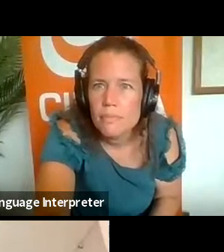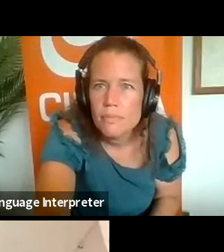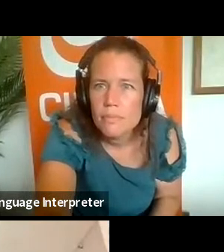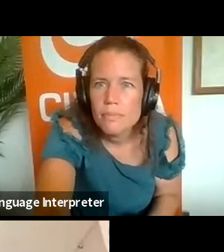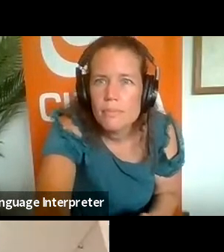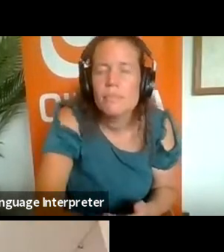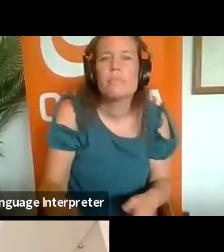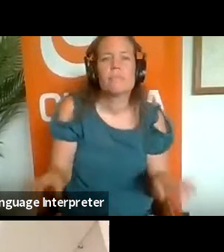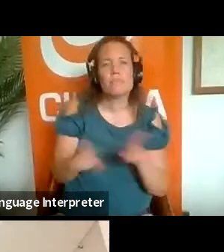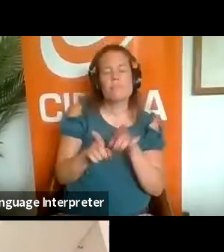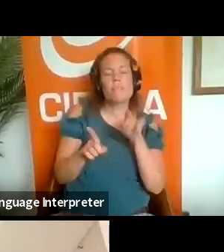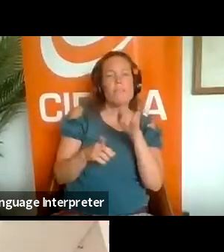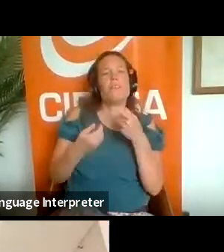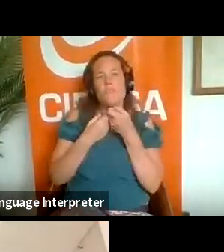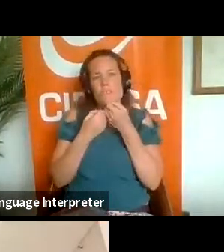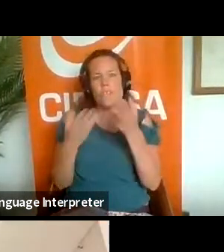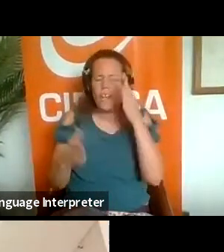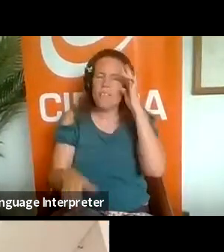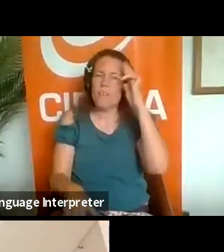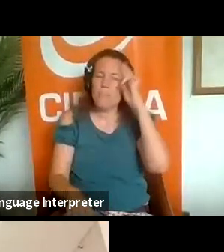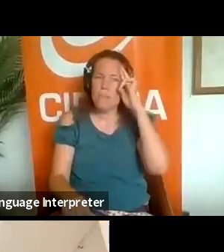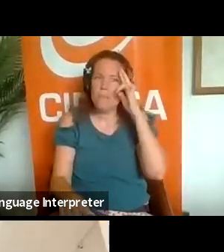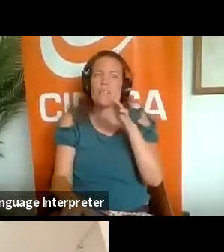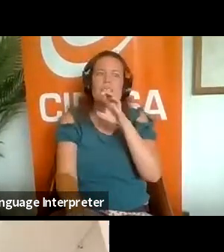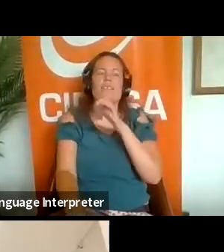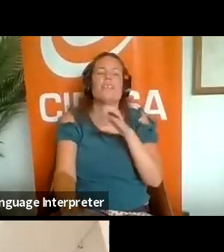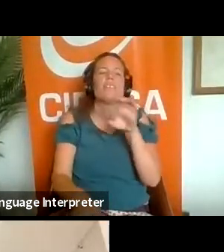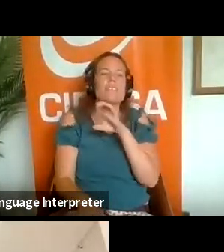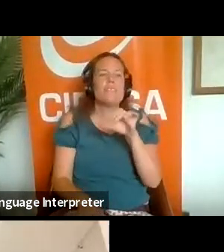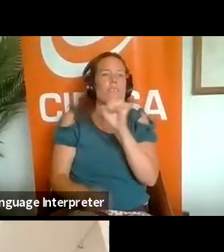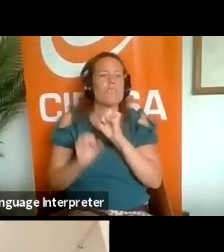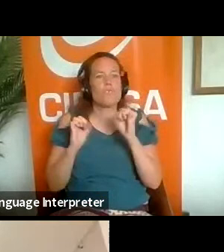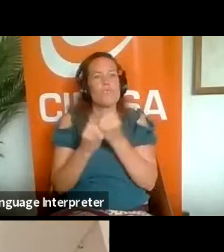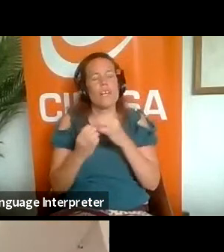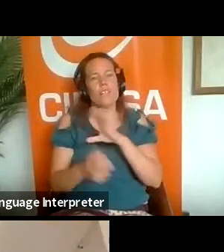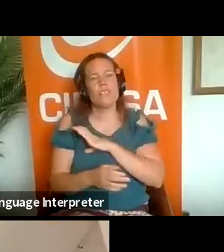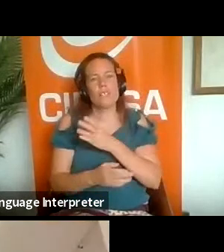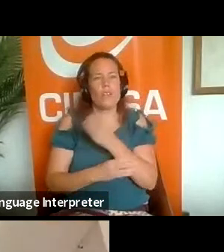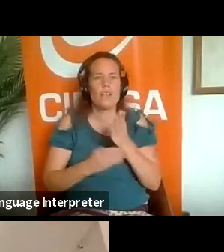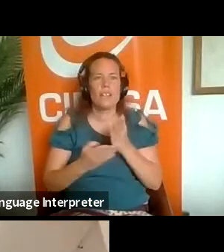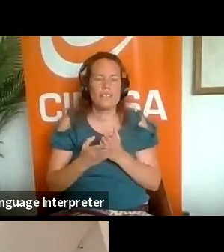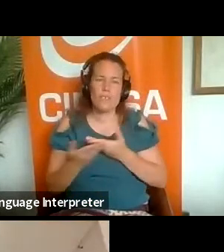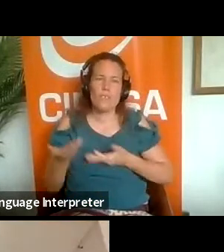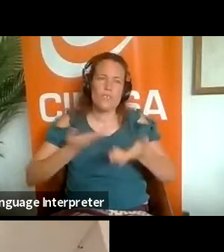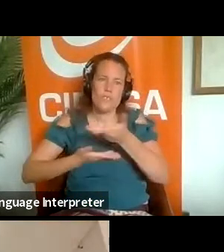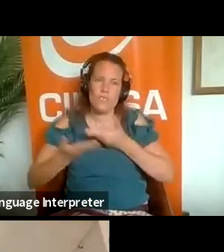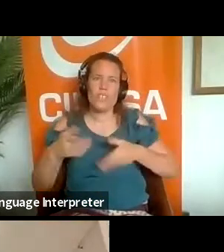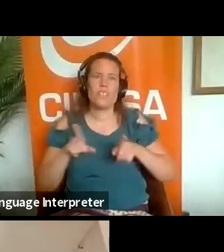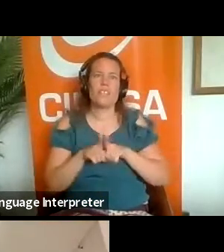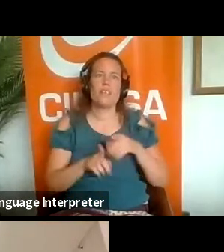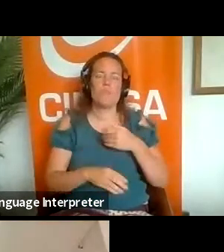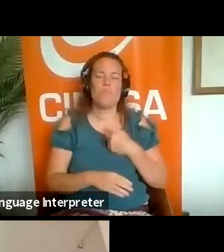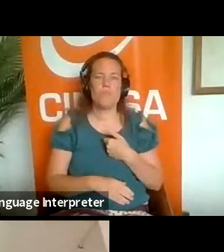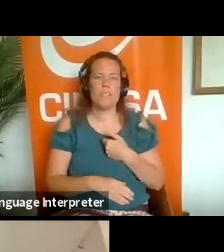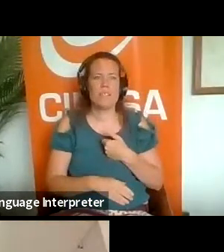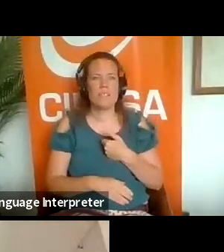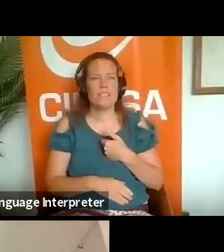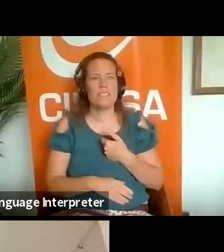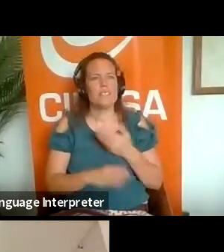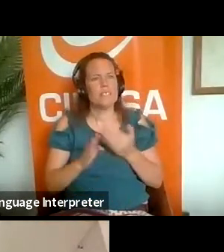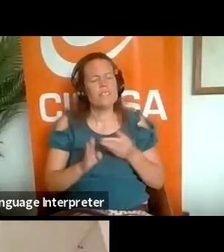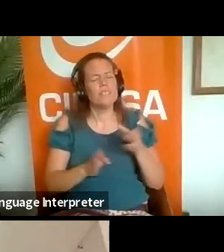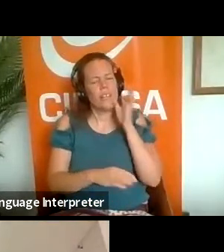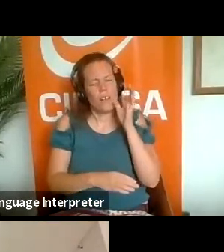of civil society, colleagues who have shared with me that after they've had people break into